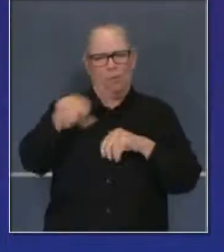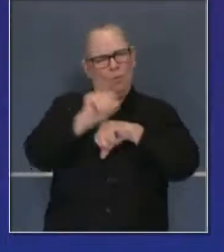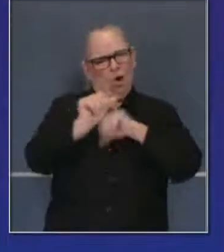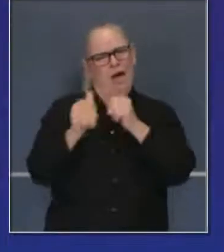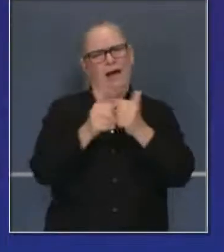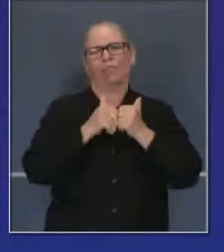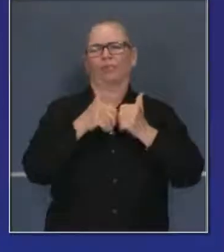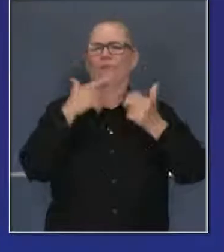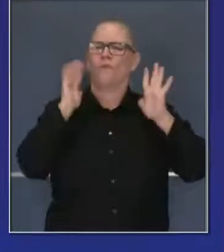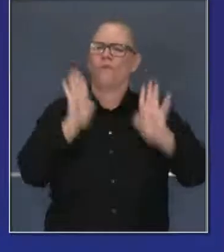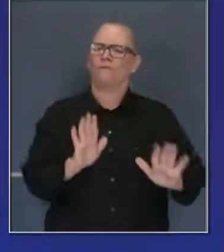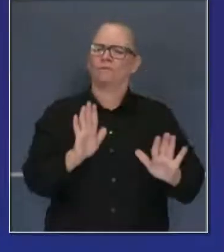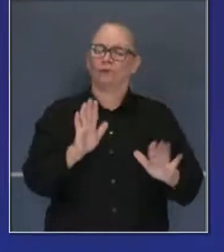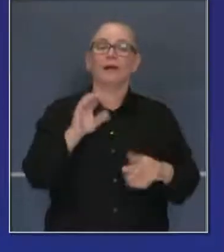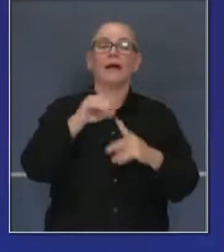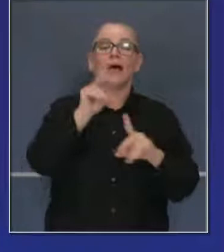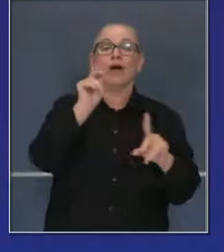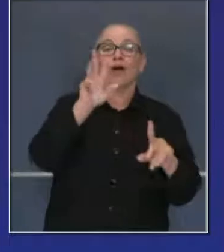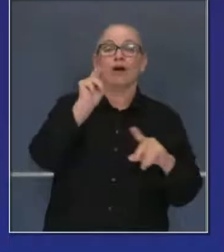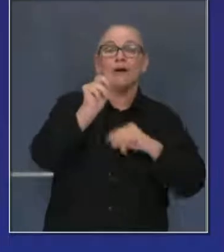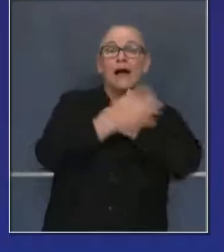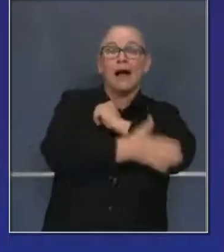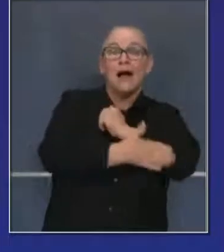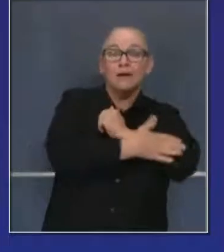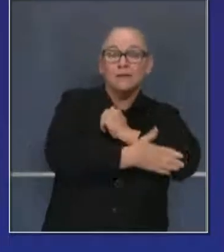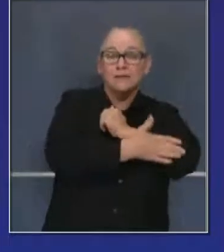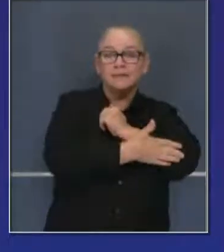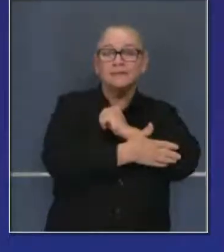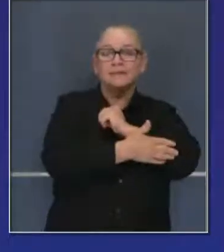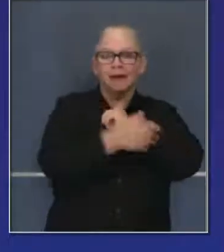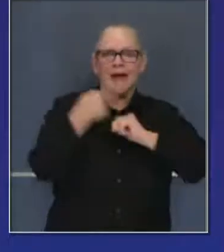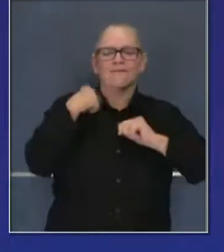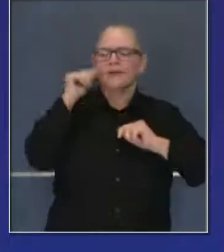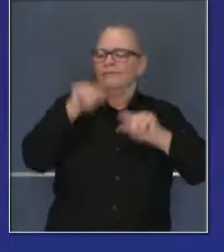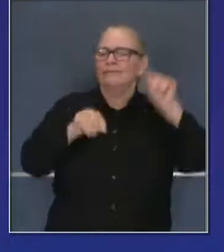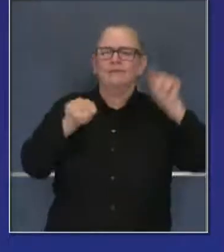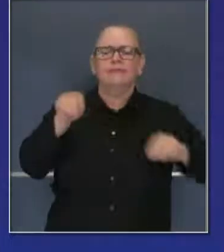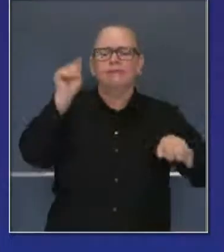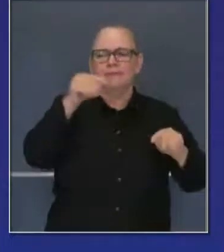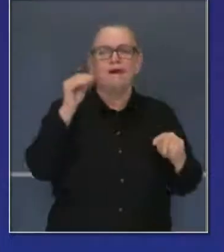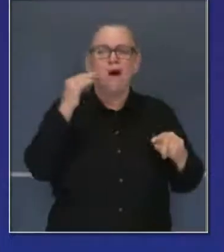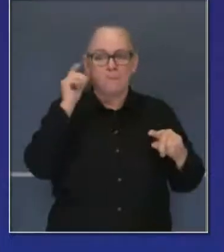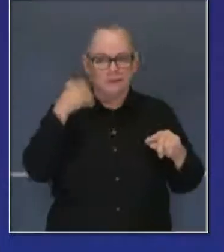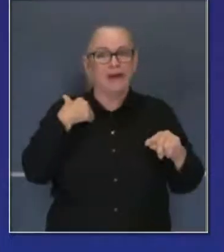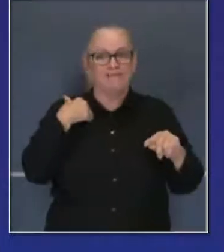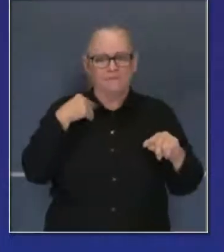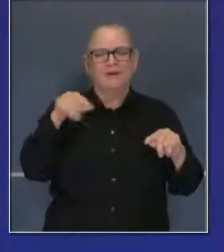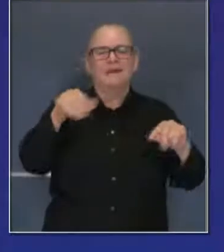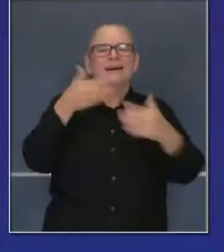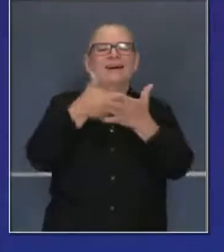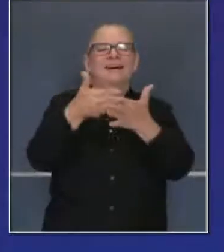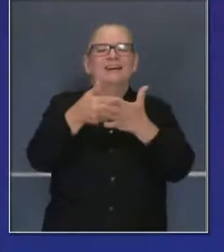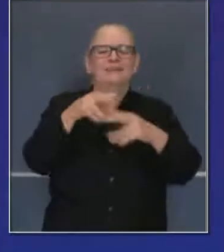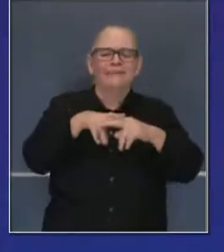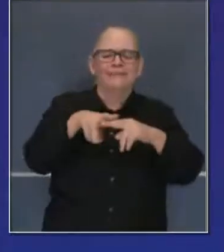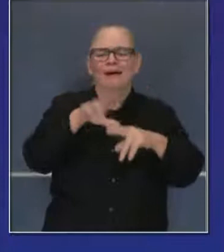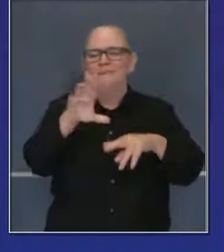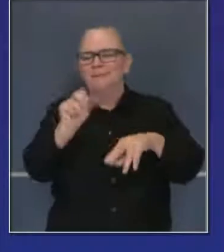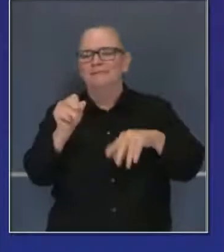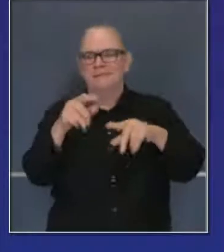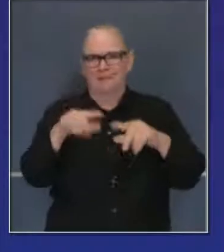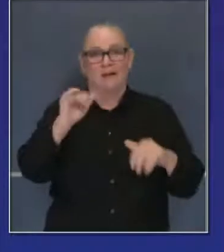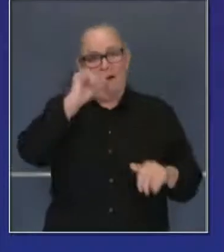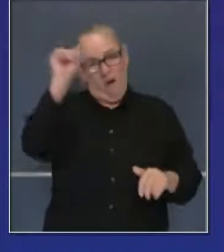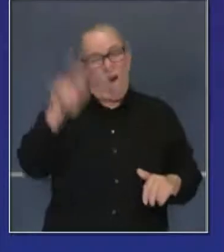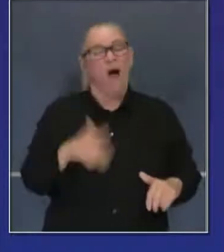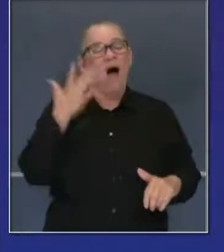in Kern County. And I say that because this issue of homelessness impacts the entire state of California. It is no longer a